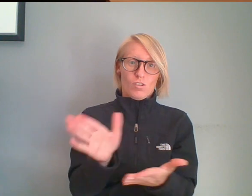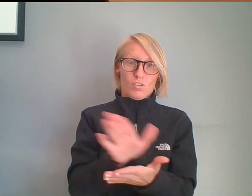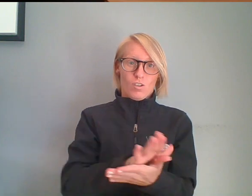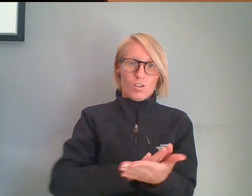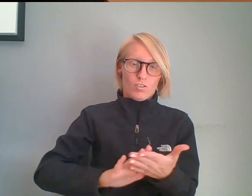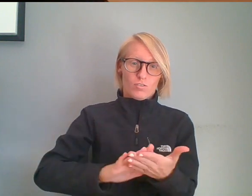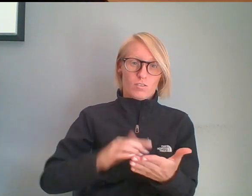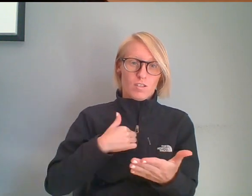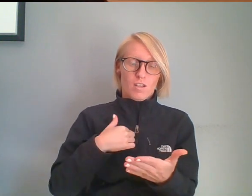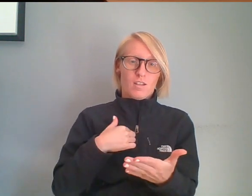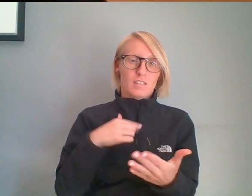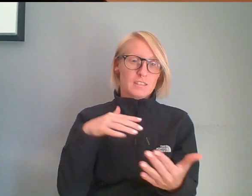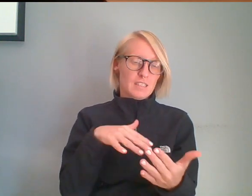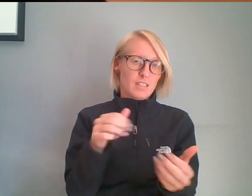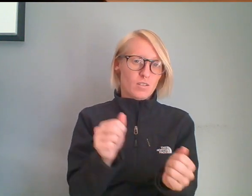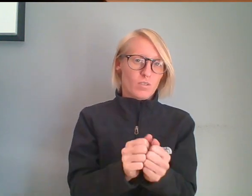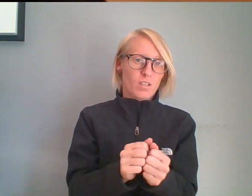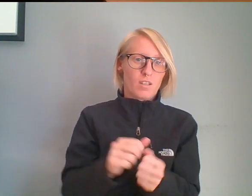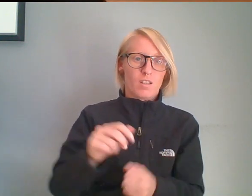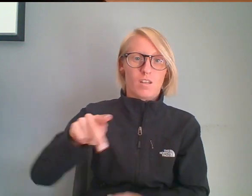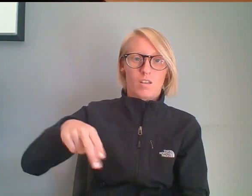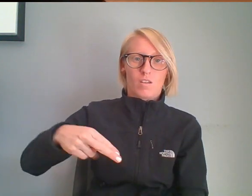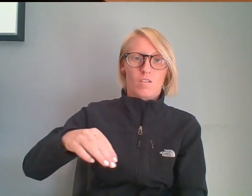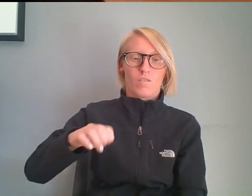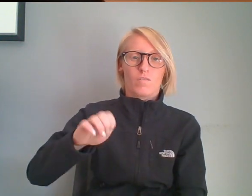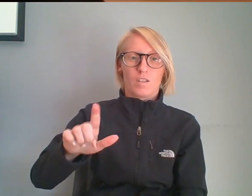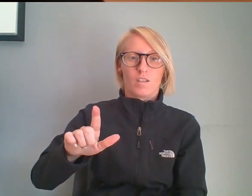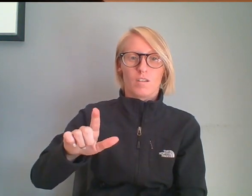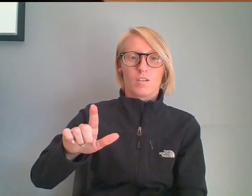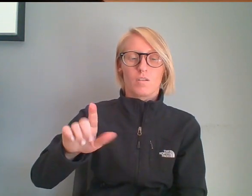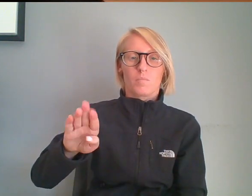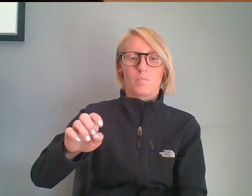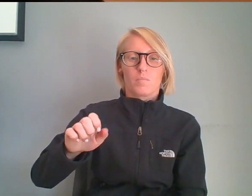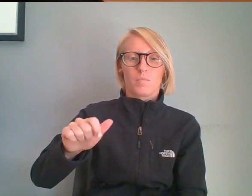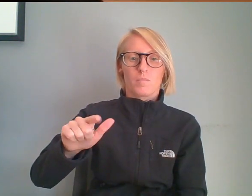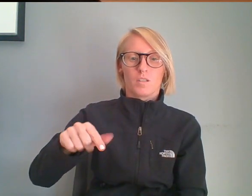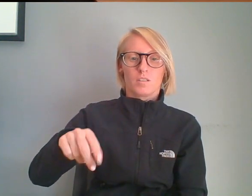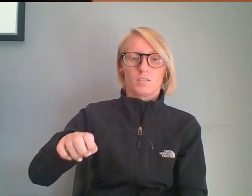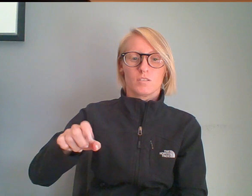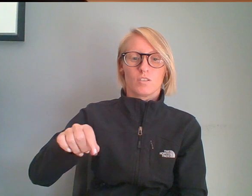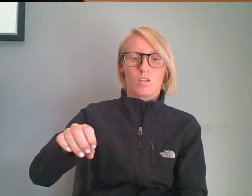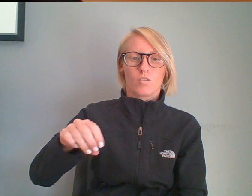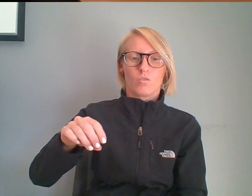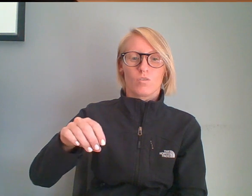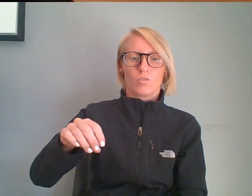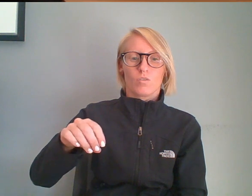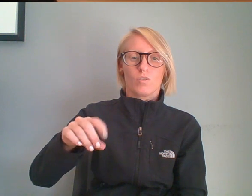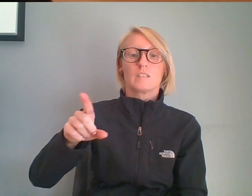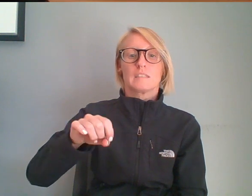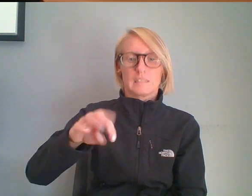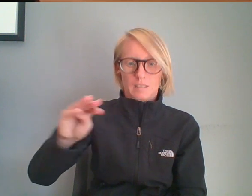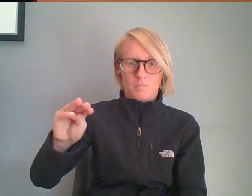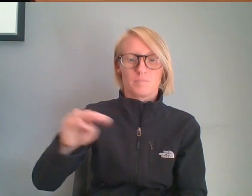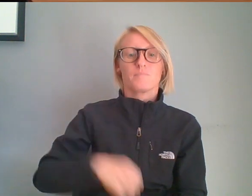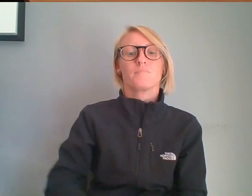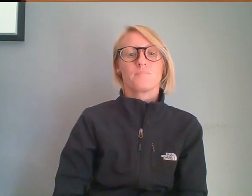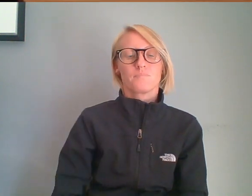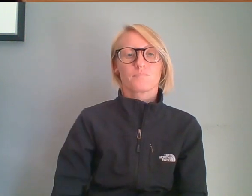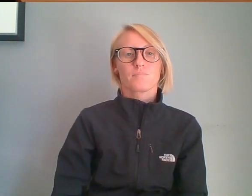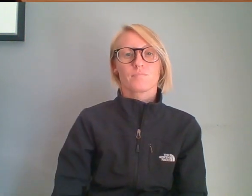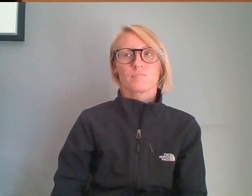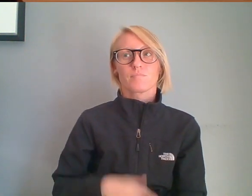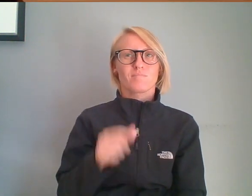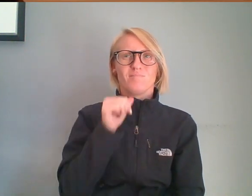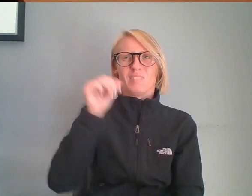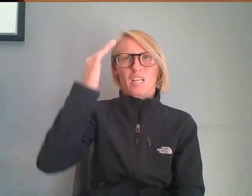Phil Zimbardo of the Stanford Prison Experiment fame. Many people don't know that Zim actually was